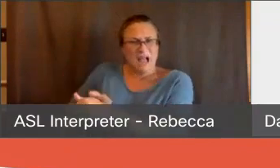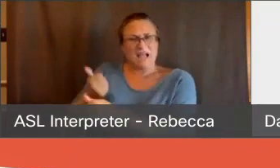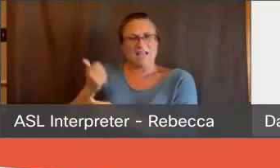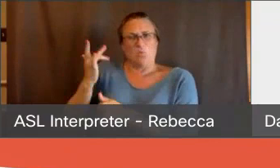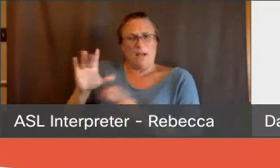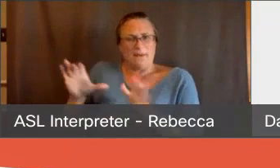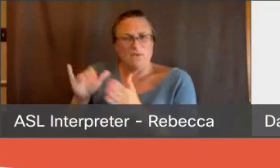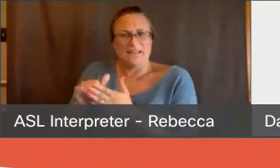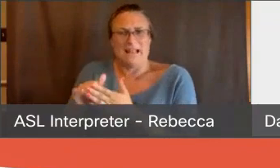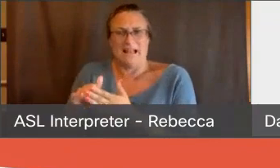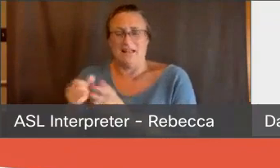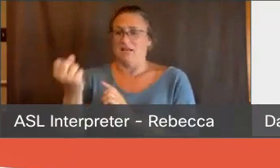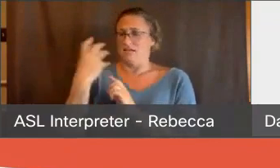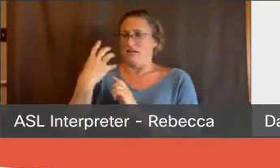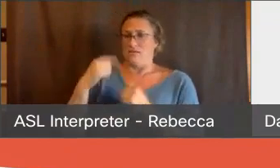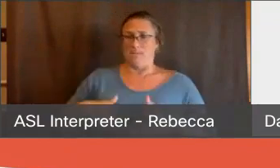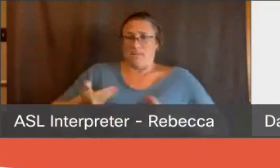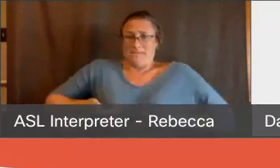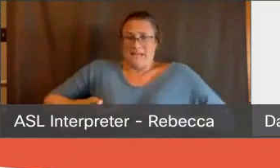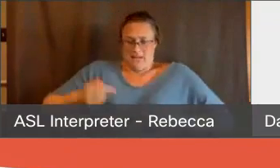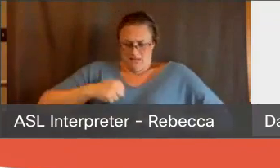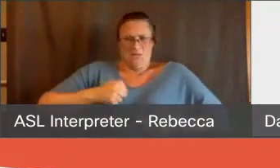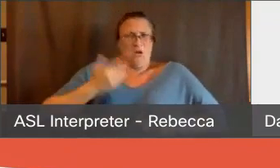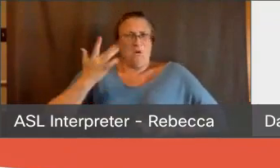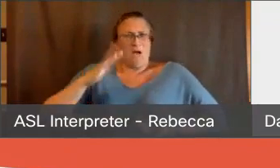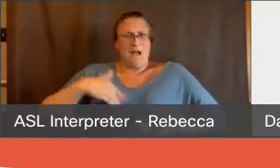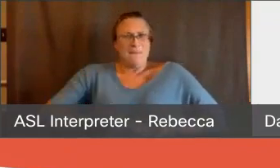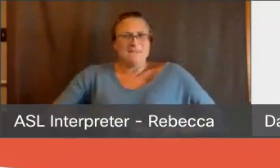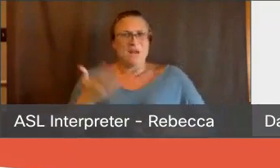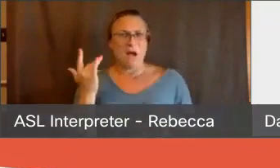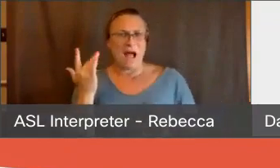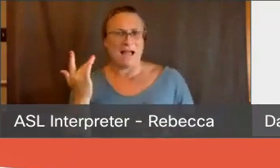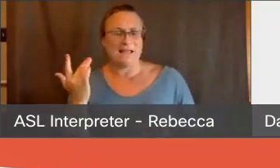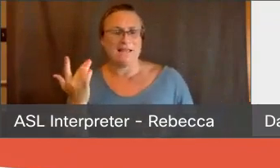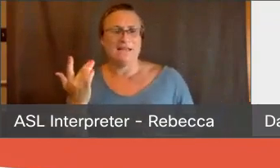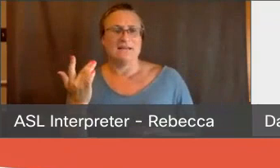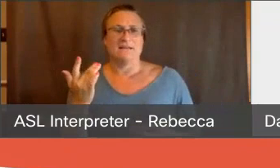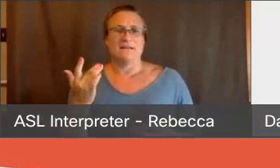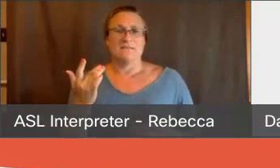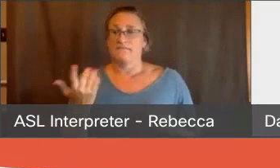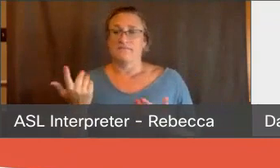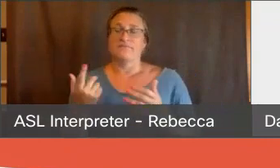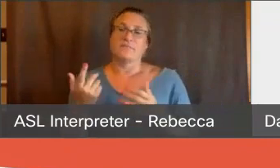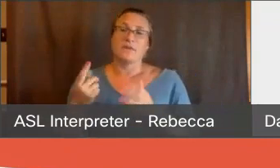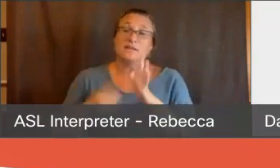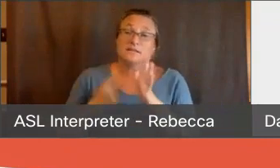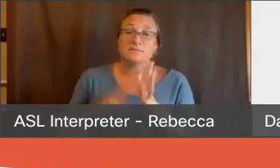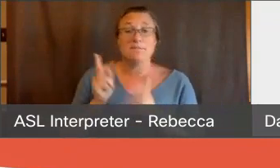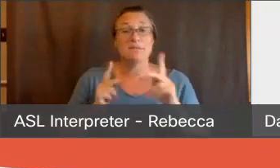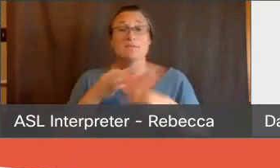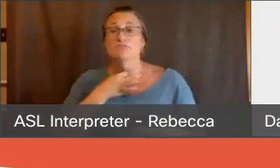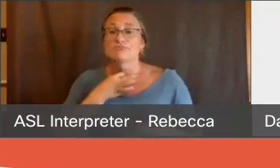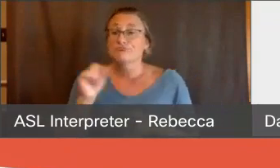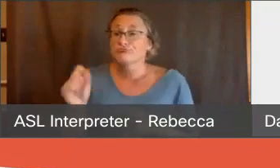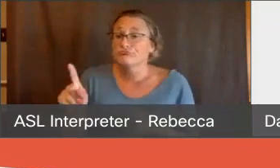know, upset me? Or, you know, if we're not being radically honest, sometimes people are just curious because they're like, oh, that's so different, I want to know